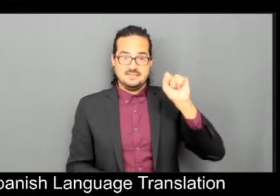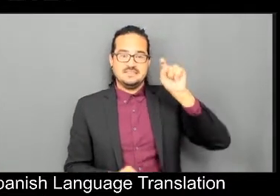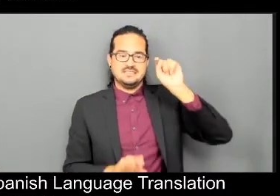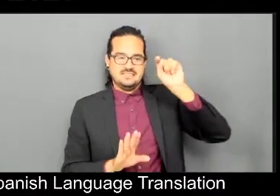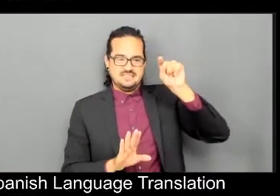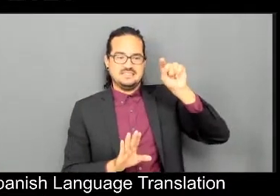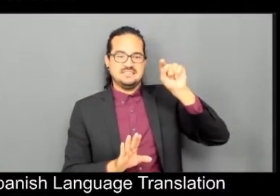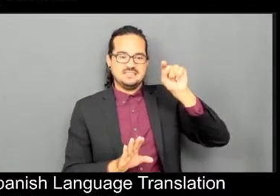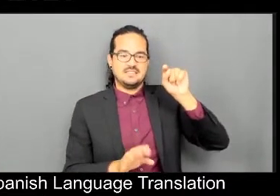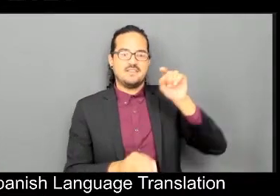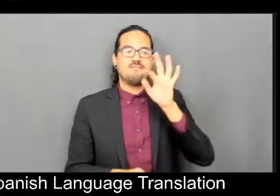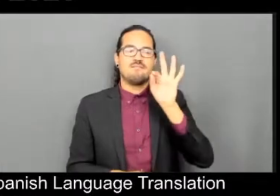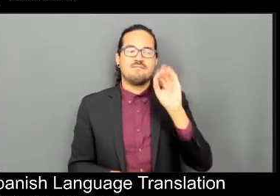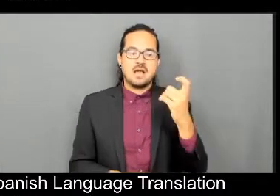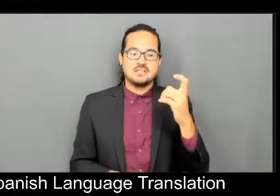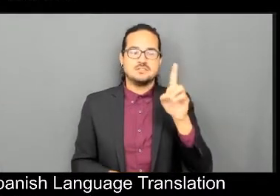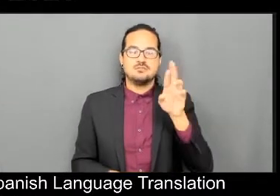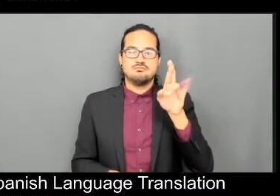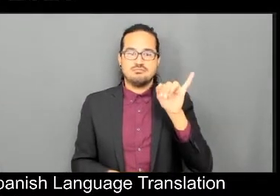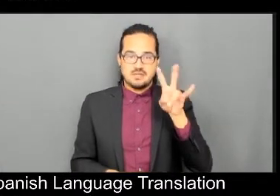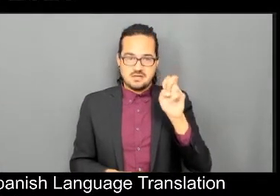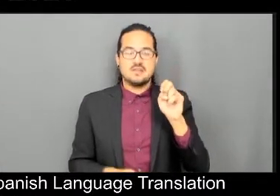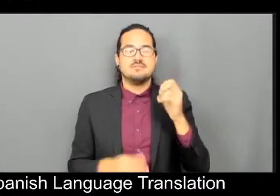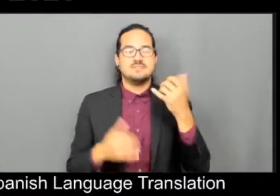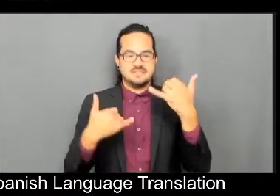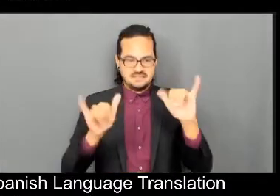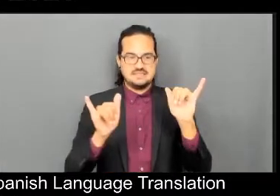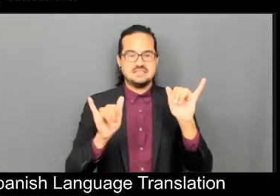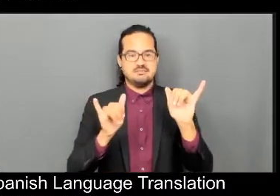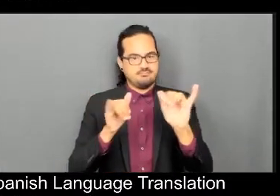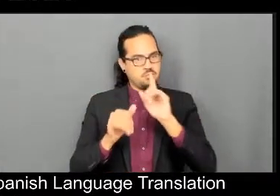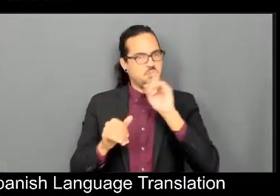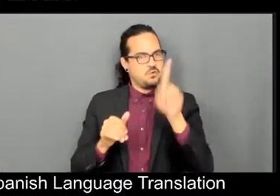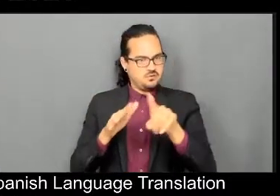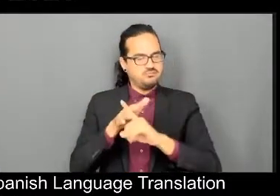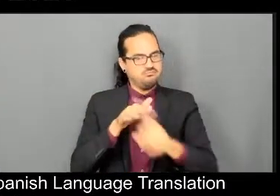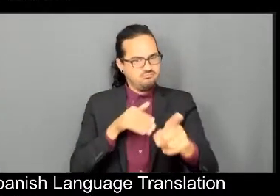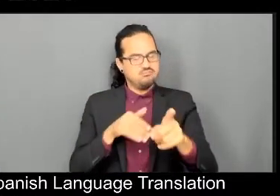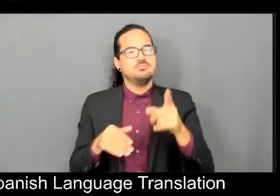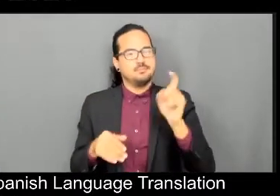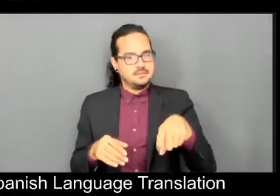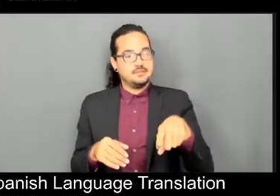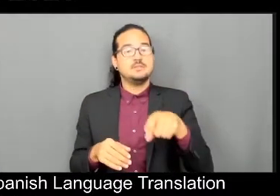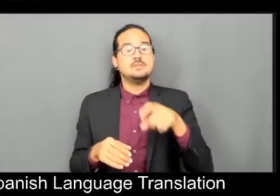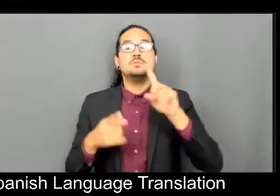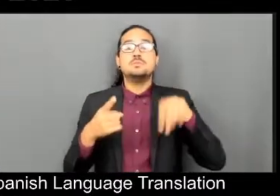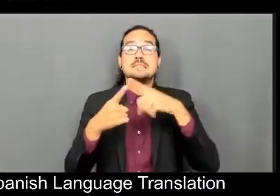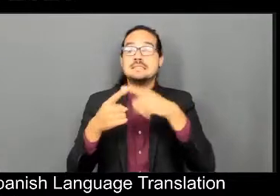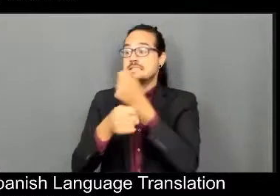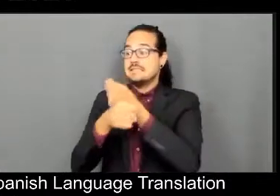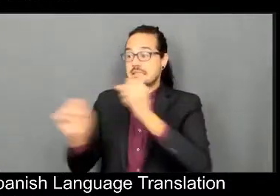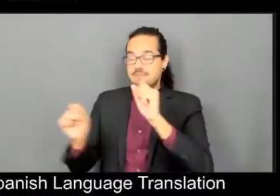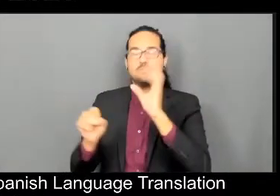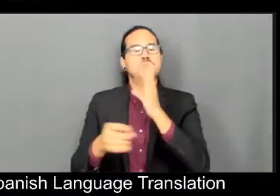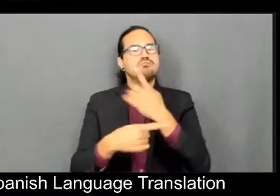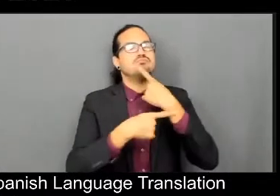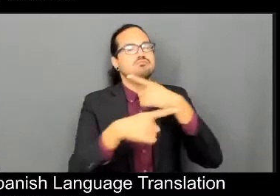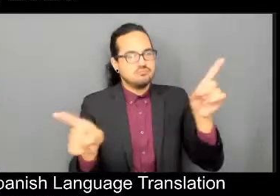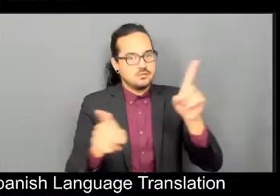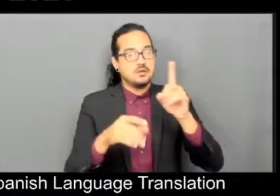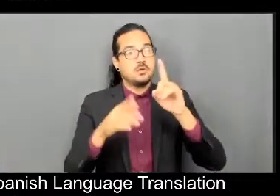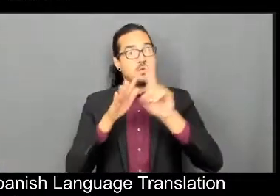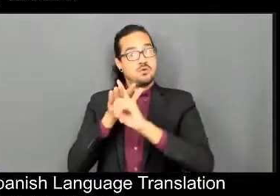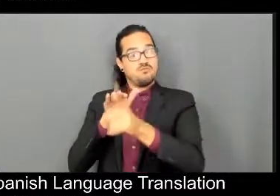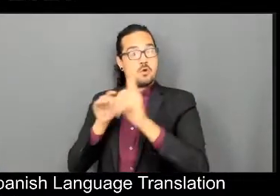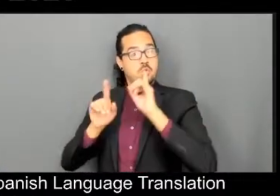back into your homes as soon as possible when it's safe to do so. In addition to that, Jeremy mentioned the warm weather that's coming up